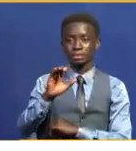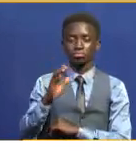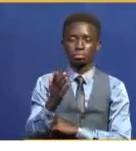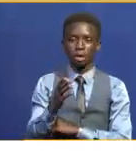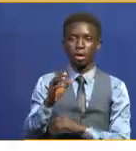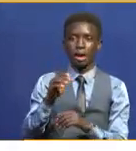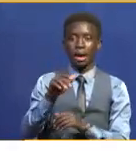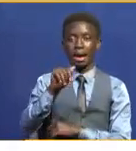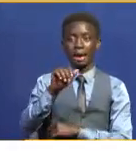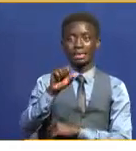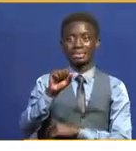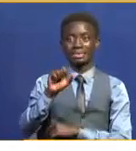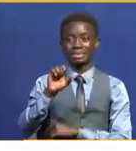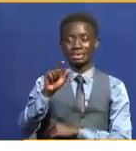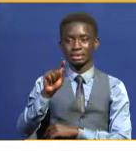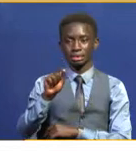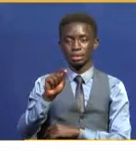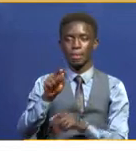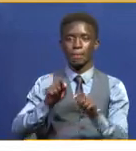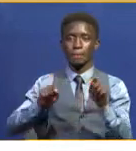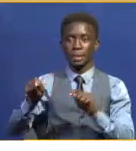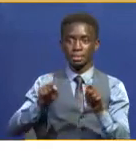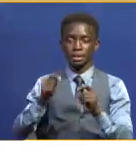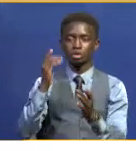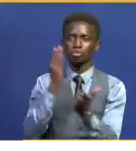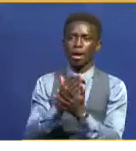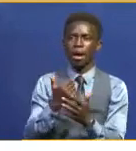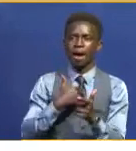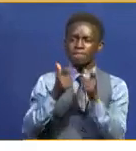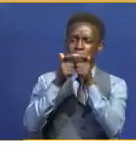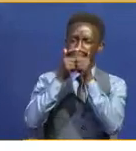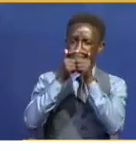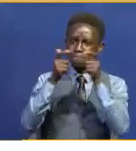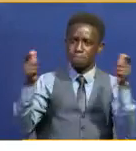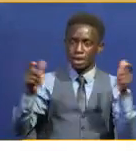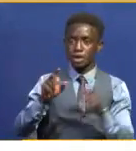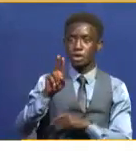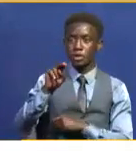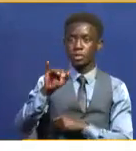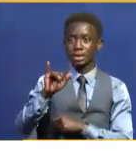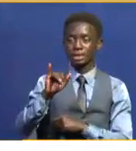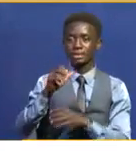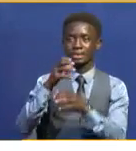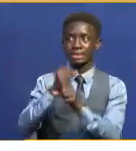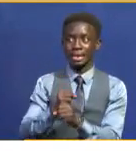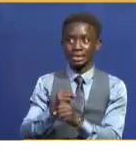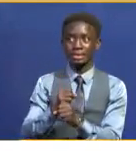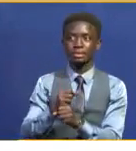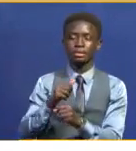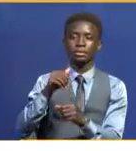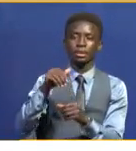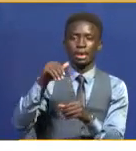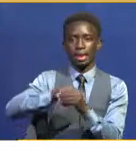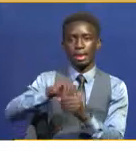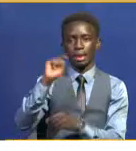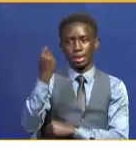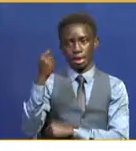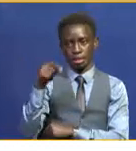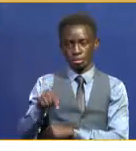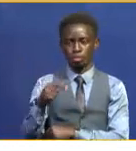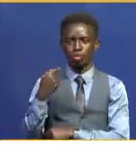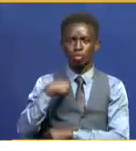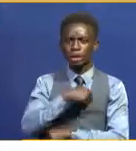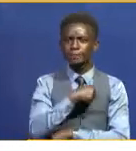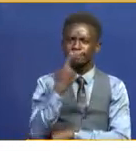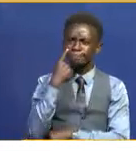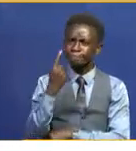Management, we have the largest unit trust portfolio within Kenya, and we've seen